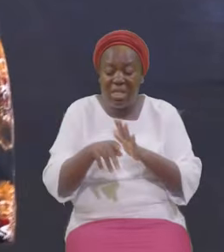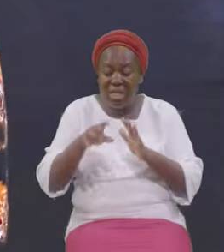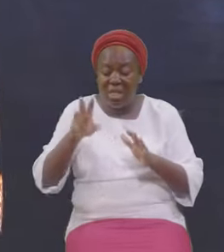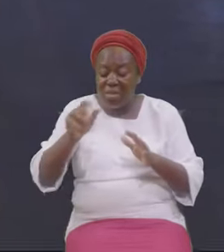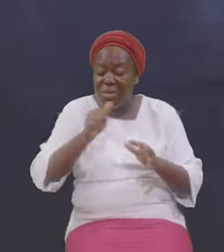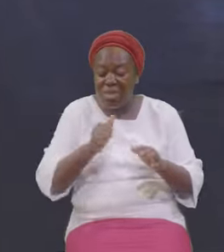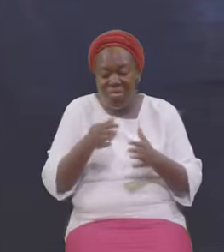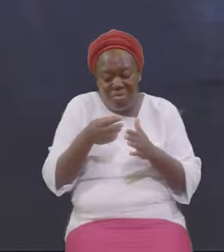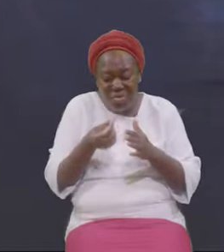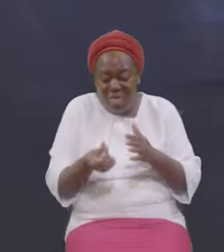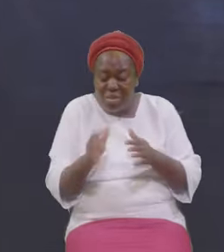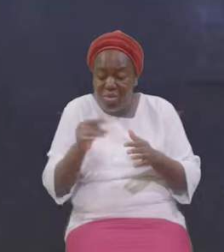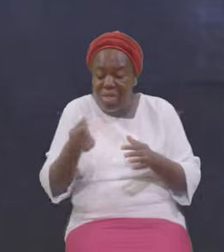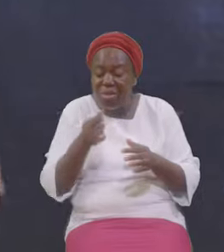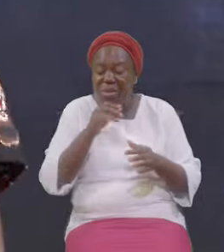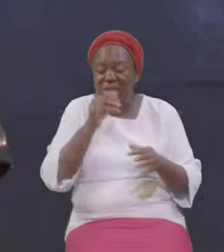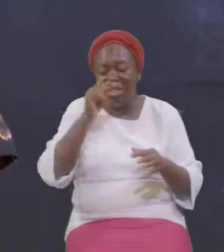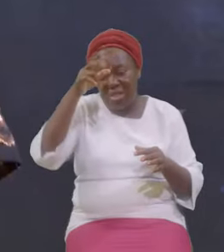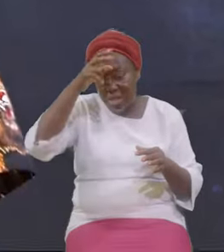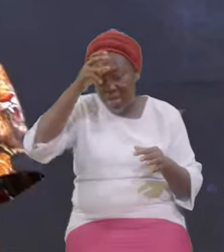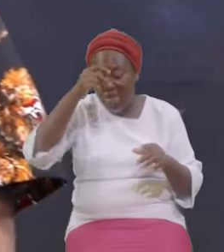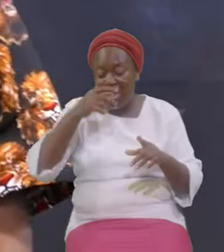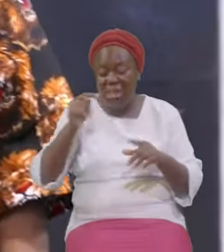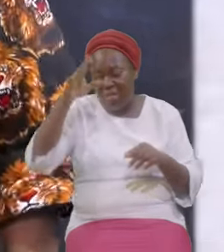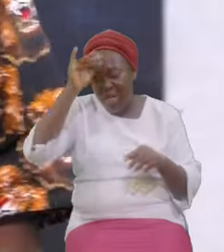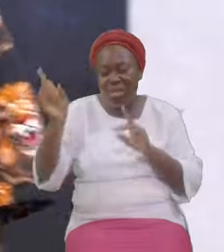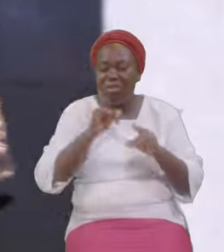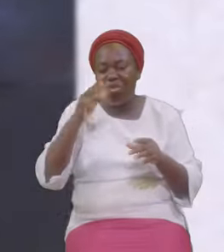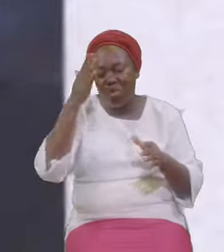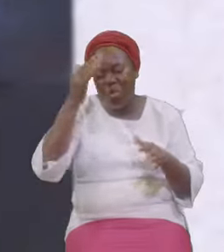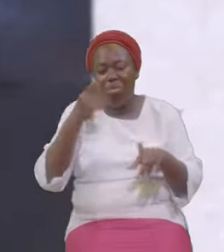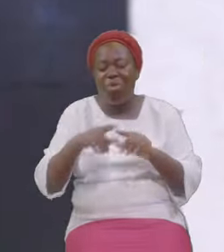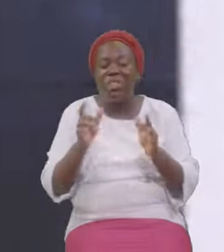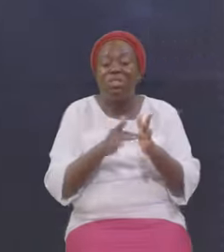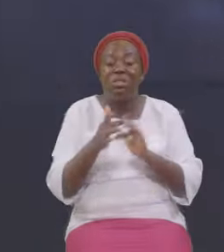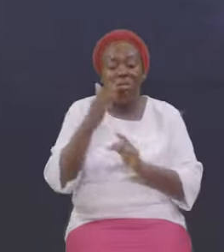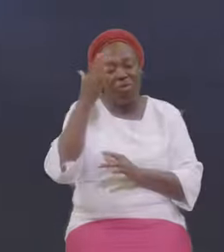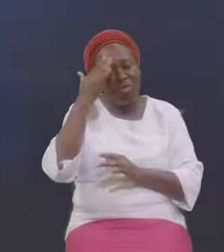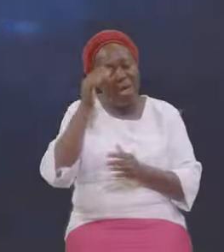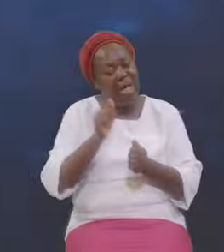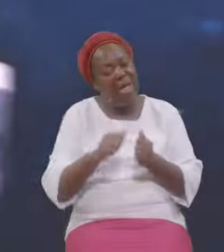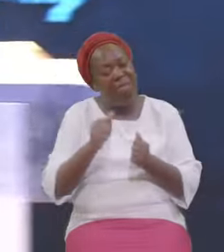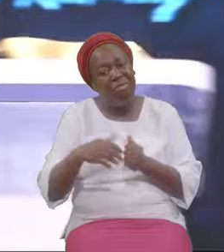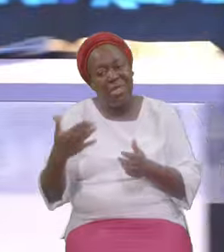did not know, but Jesus knew. Everything Jesus knows in your life that should not be in your